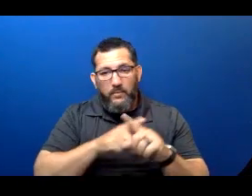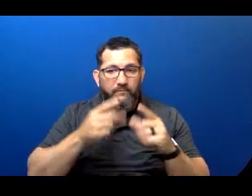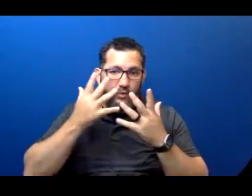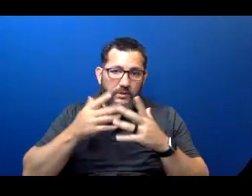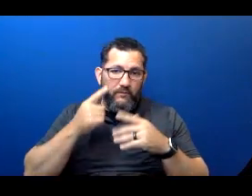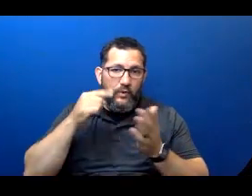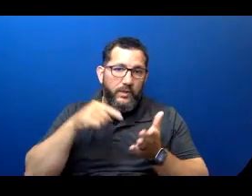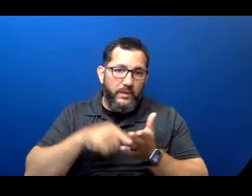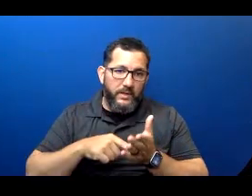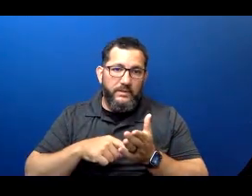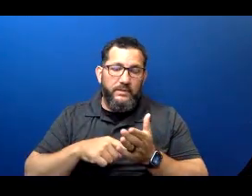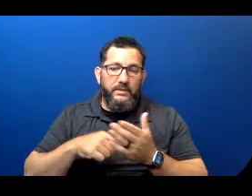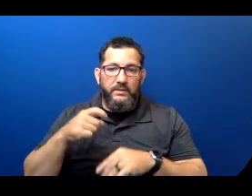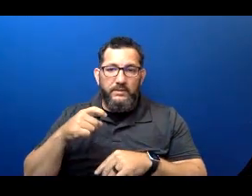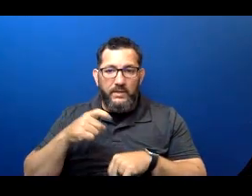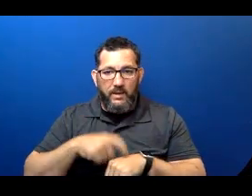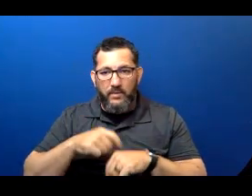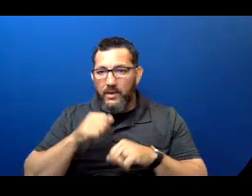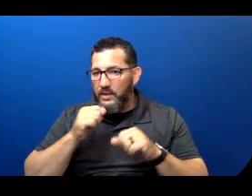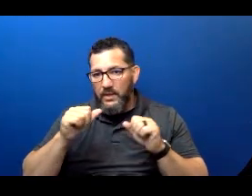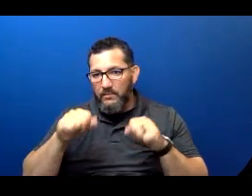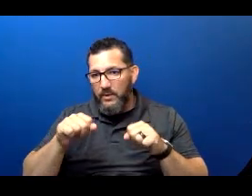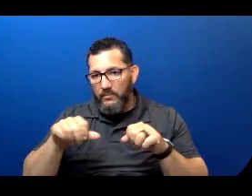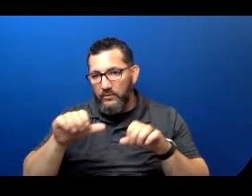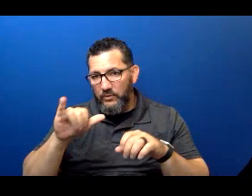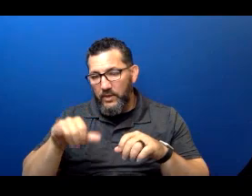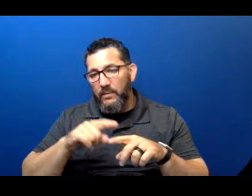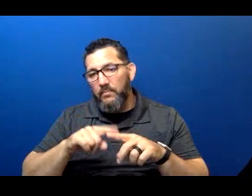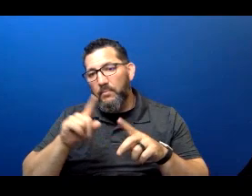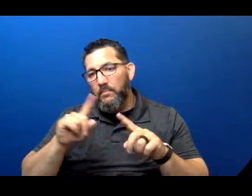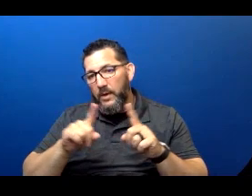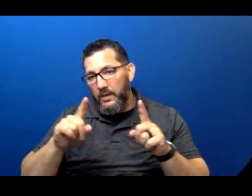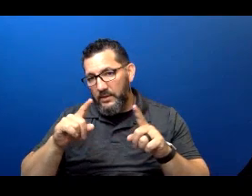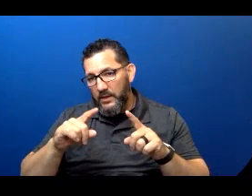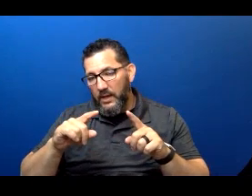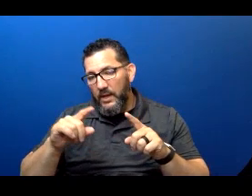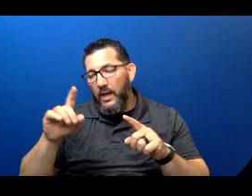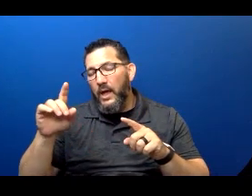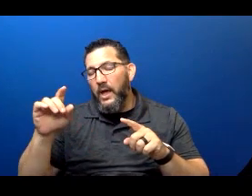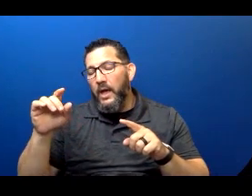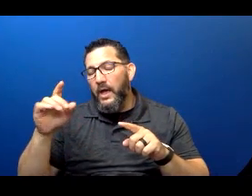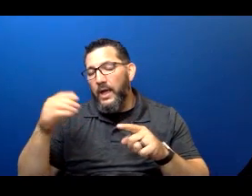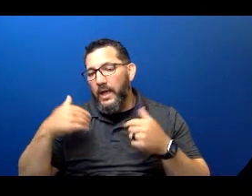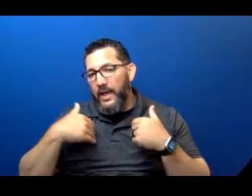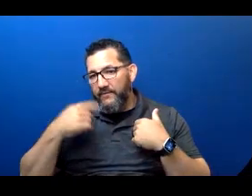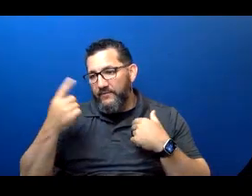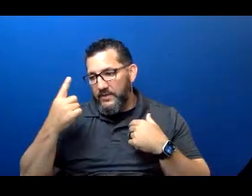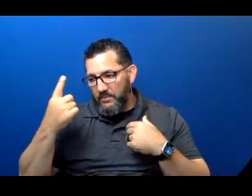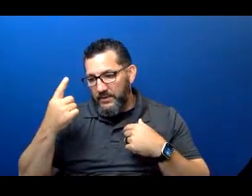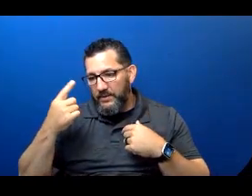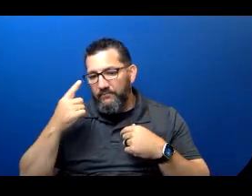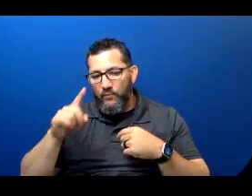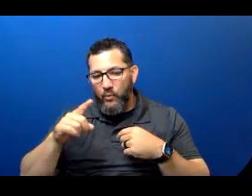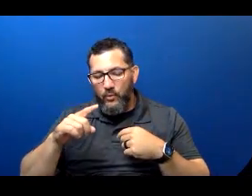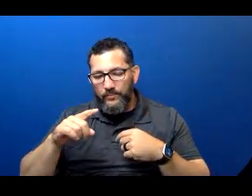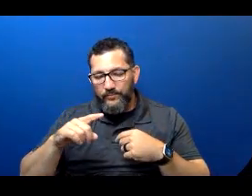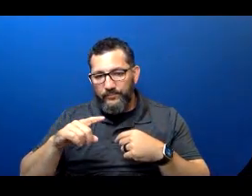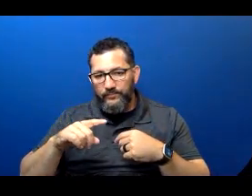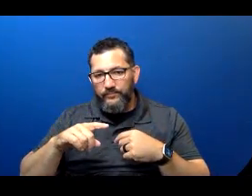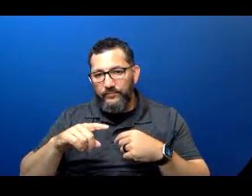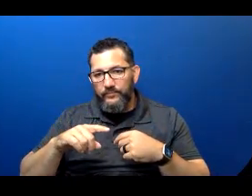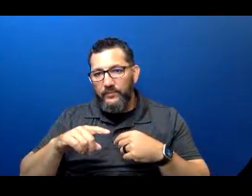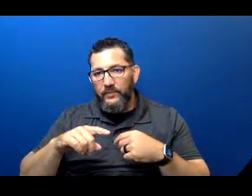that for this time around we're going to be able to do that, but I do have something in our scope